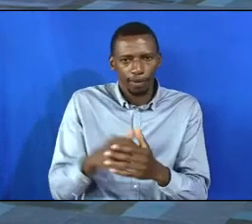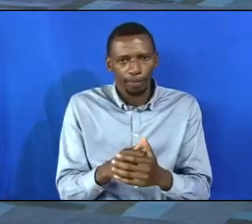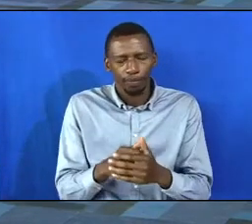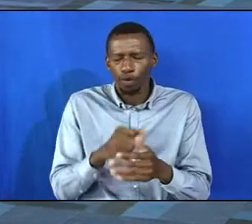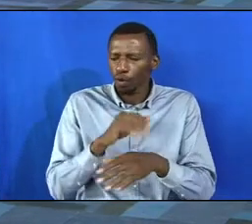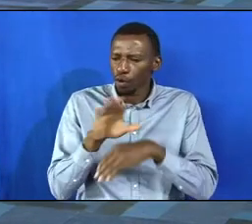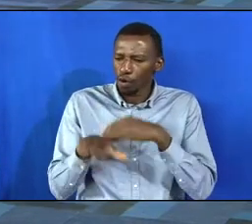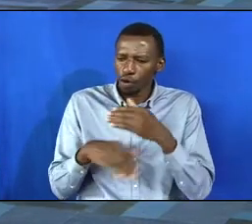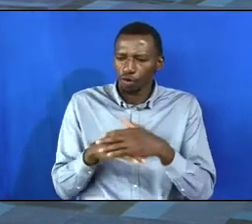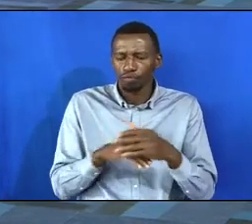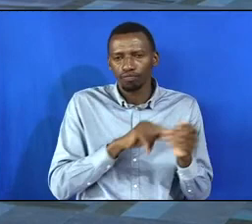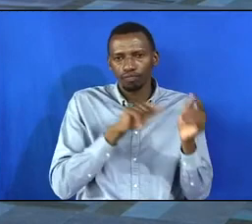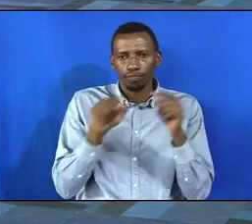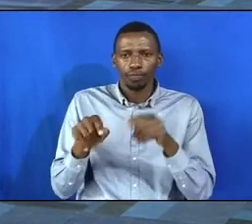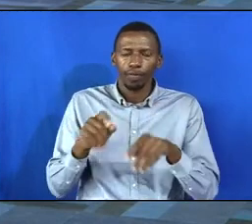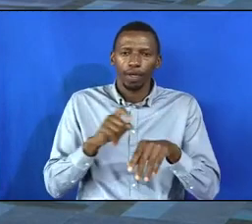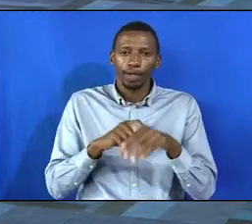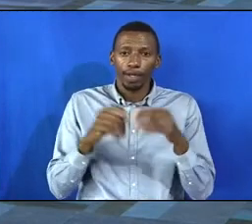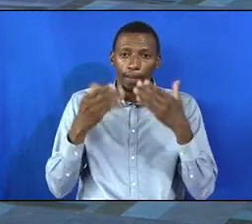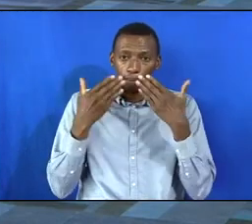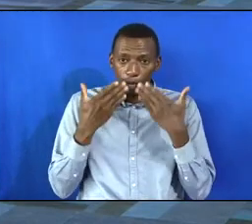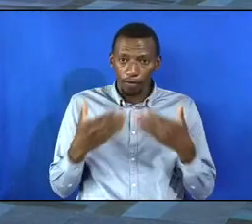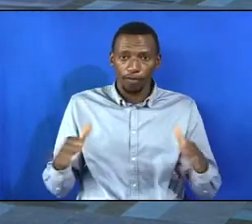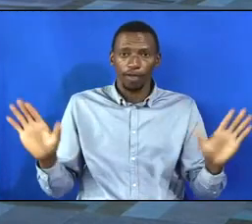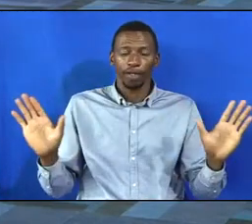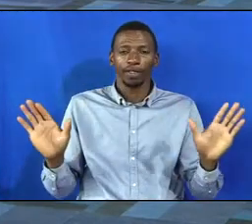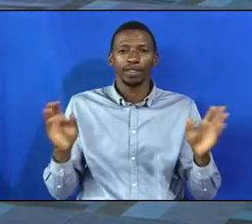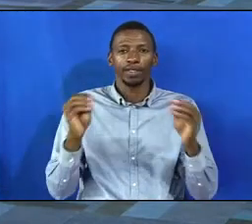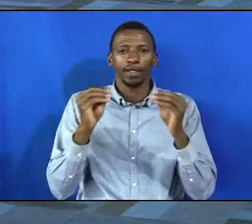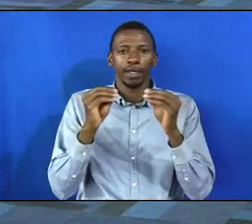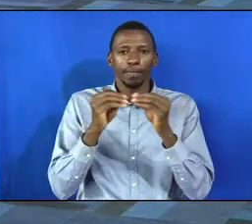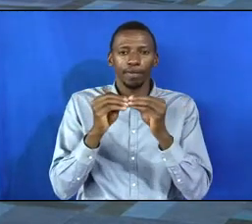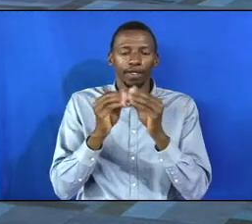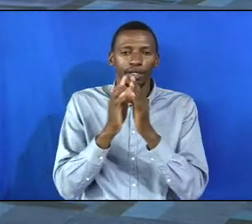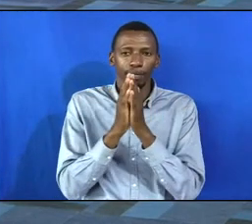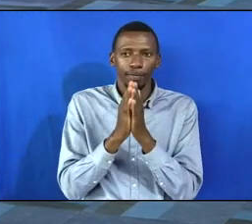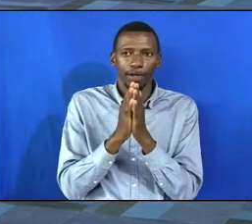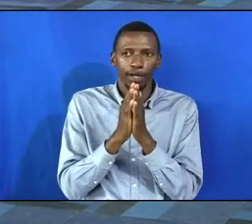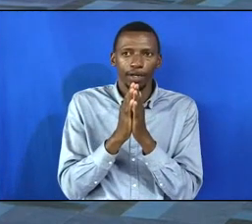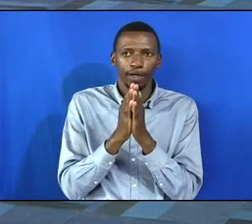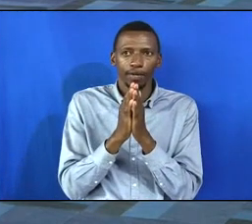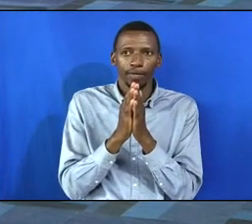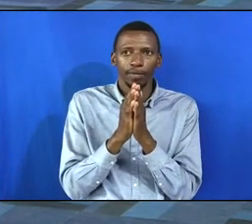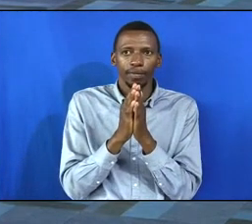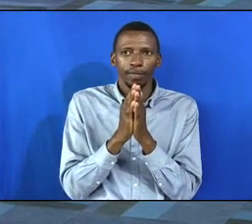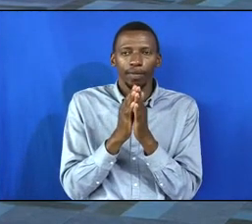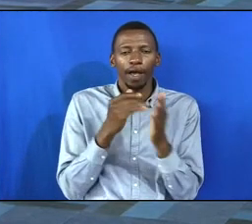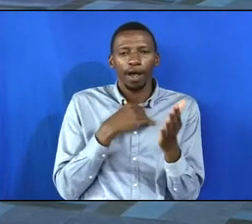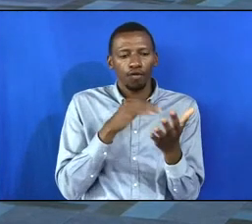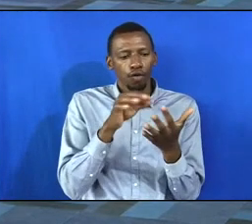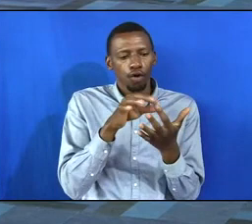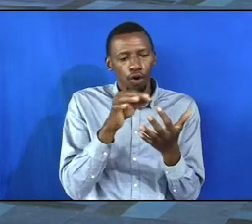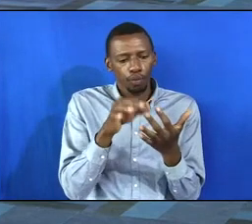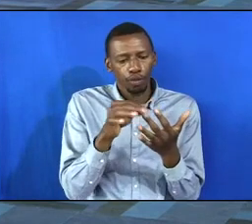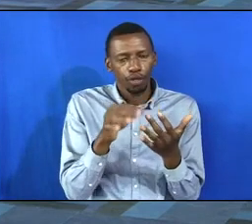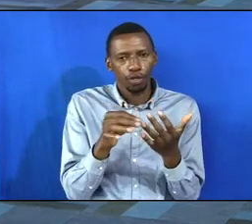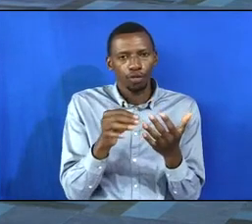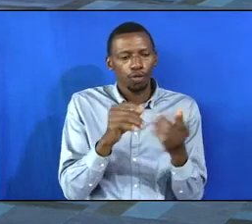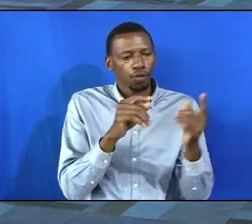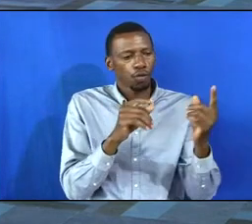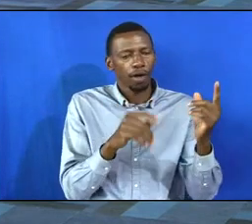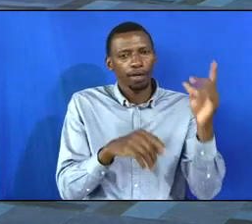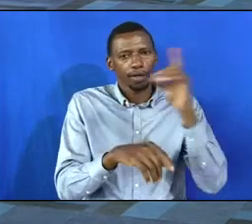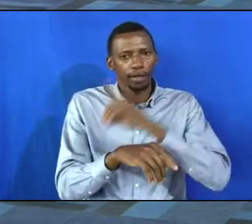Then, as we winded up the prayer meeting, there was the option of either a day of prayer or a night of